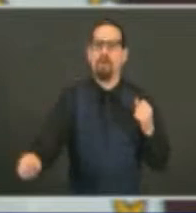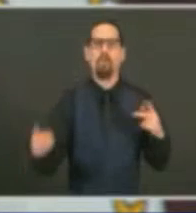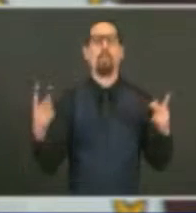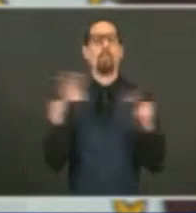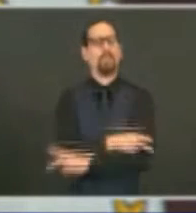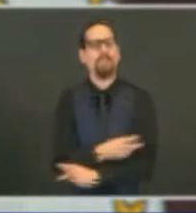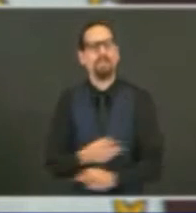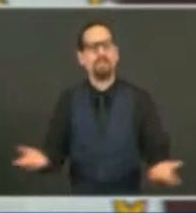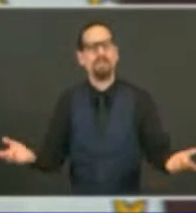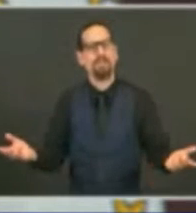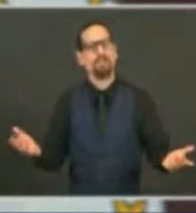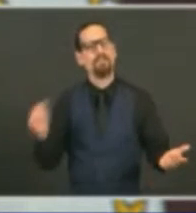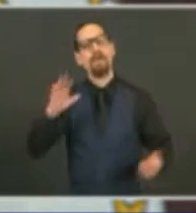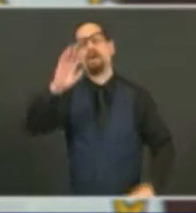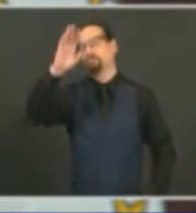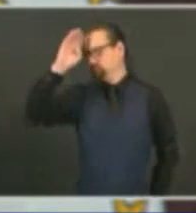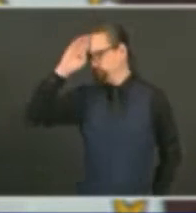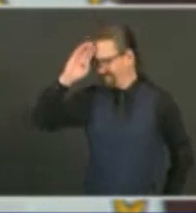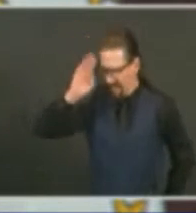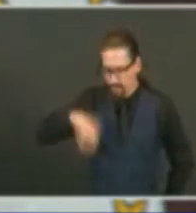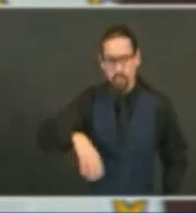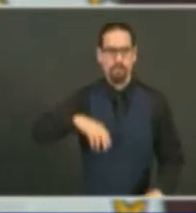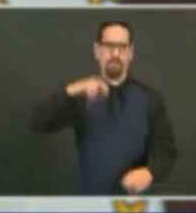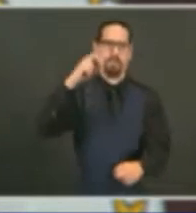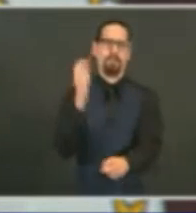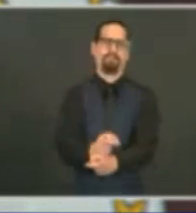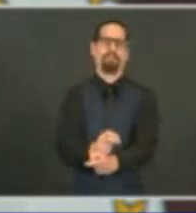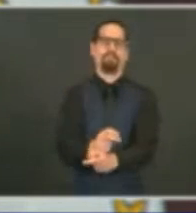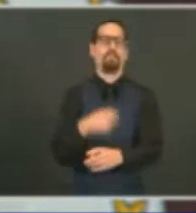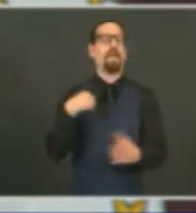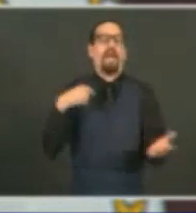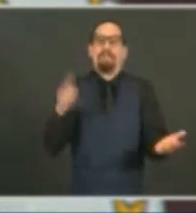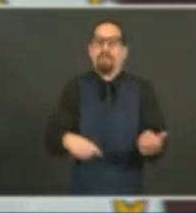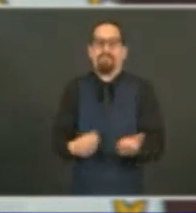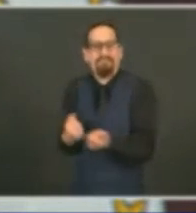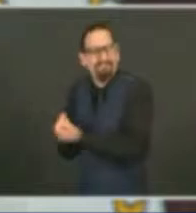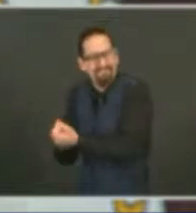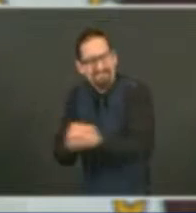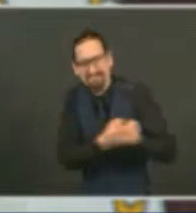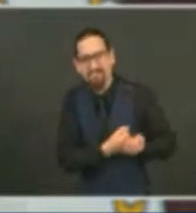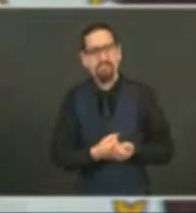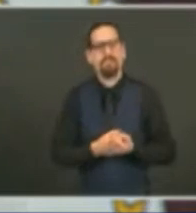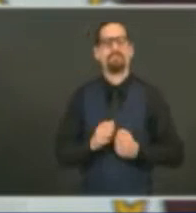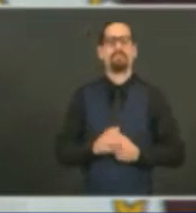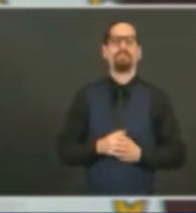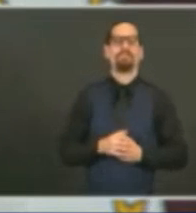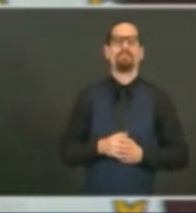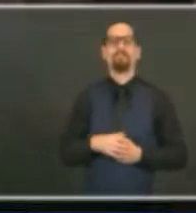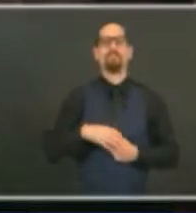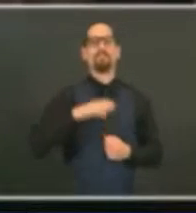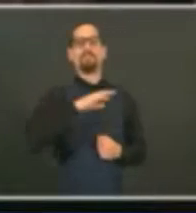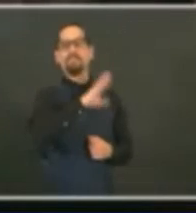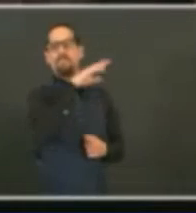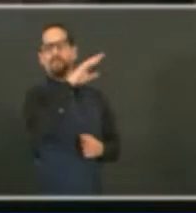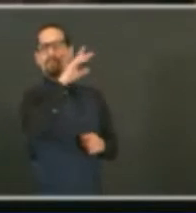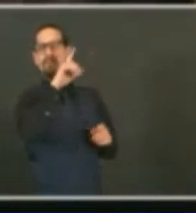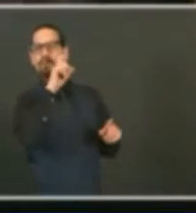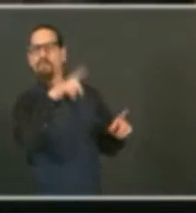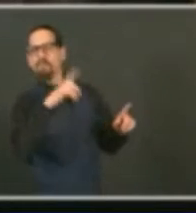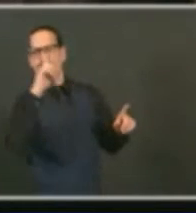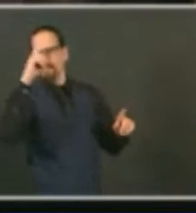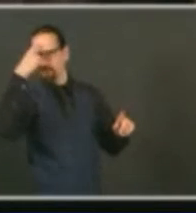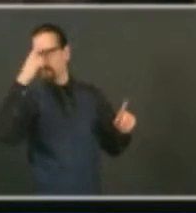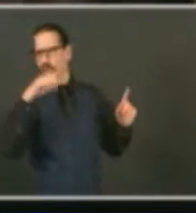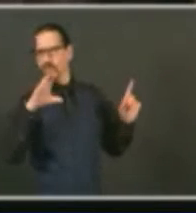by the decision, and I need everyone to follow the rules. Governor, in Connecticut, from what we understand, the gyms are open.